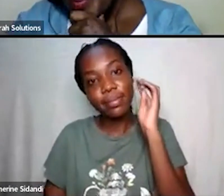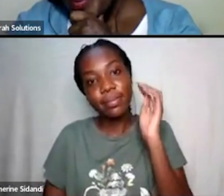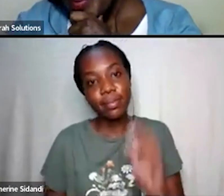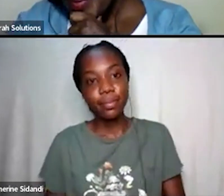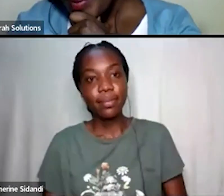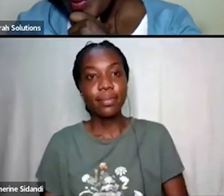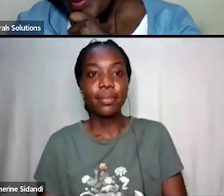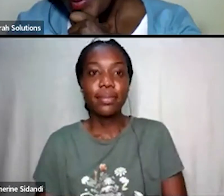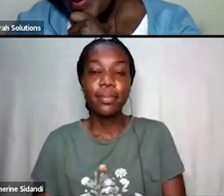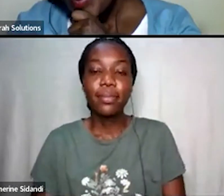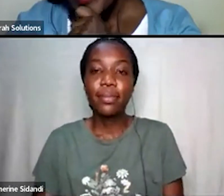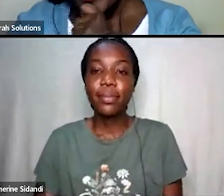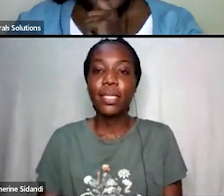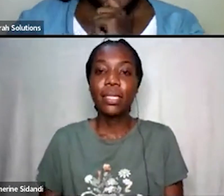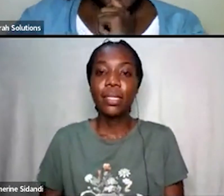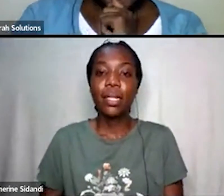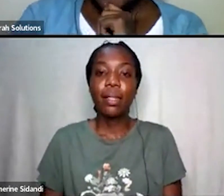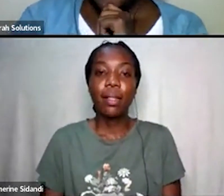Somebody write.